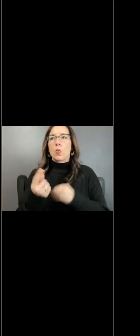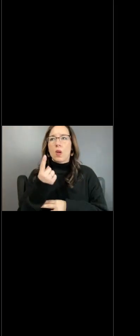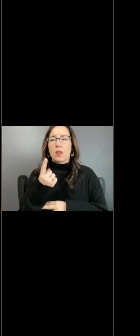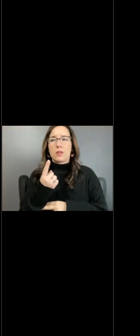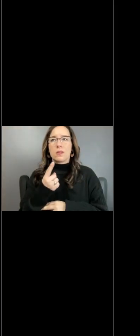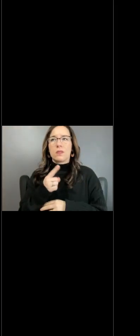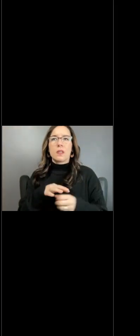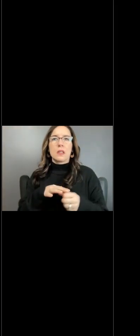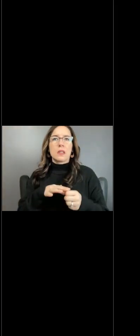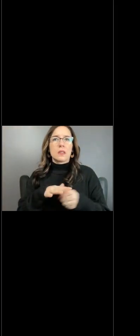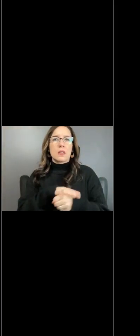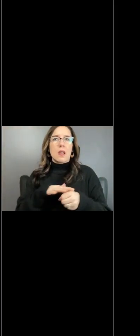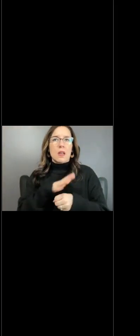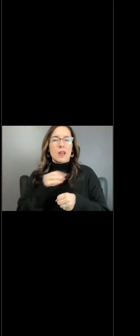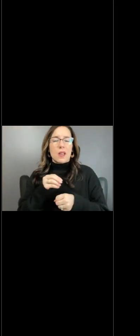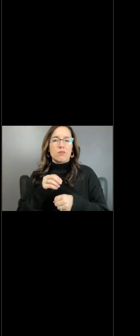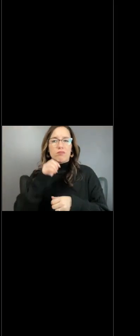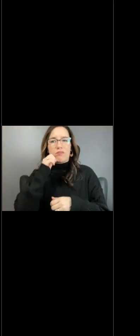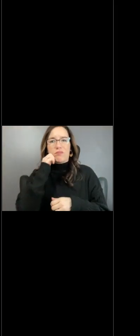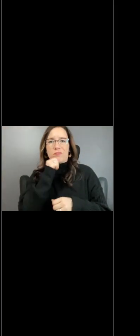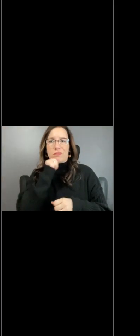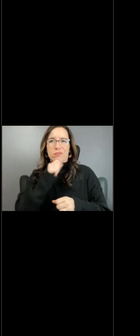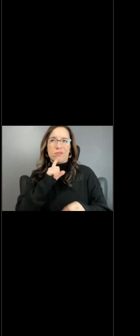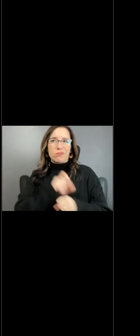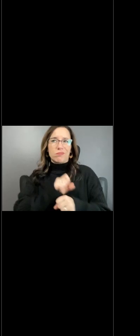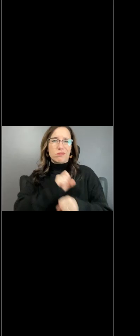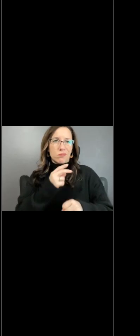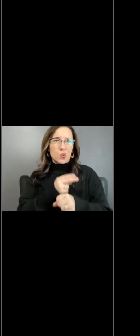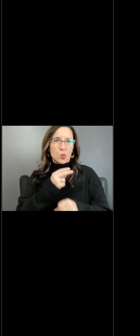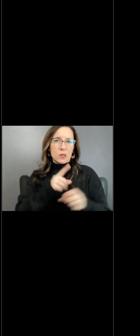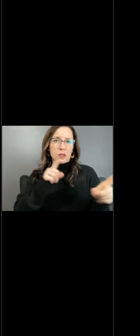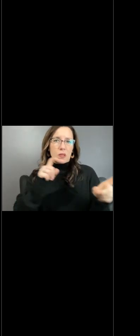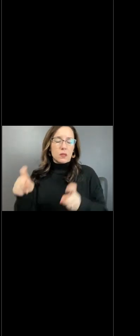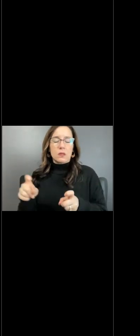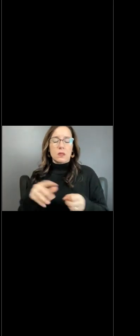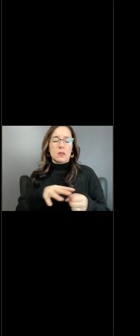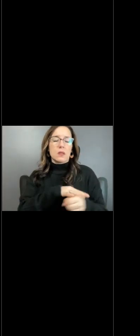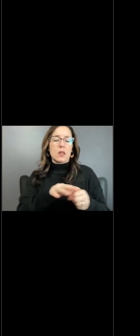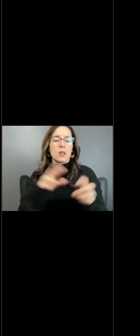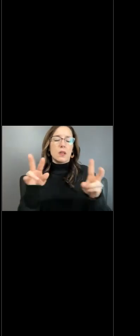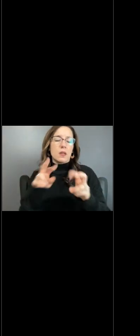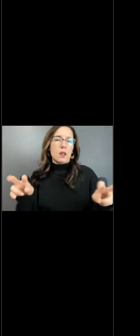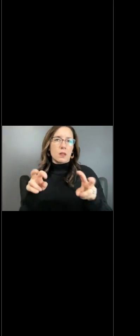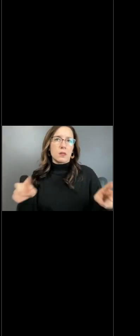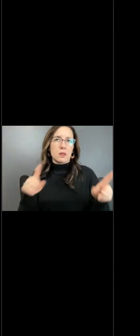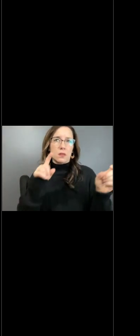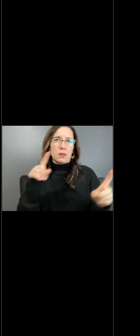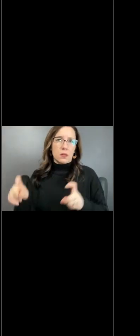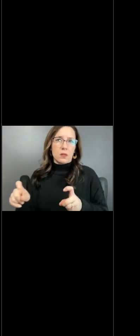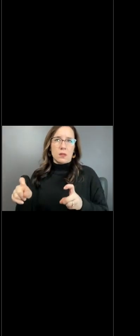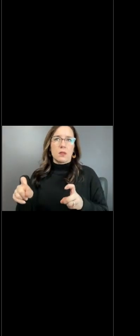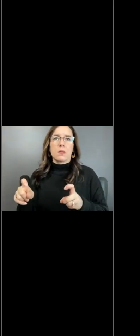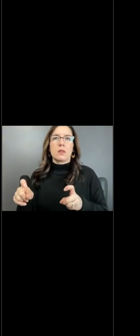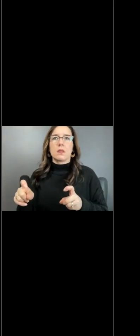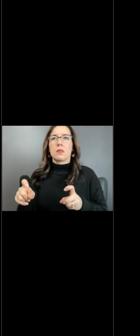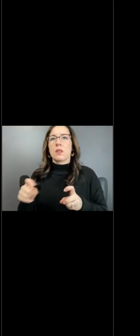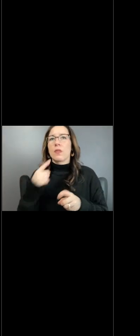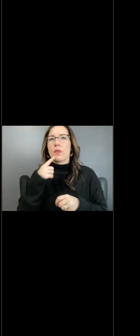practicality test. The question is, the site analysis test calls for